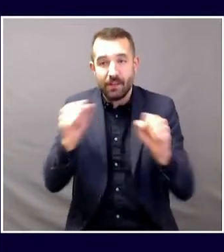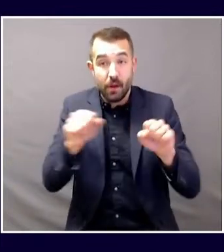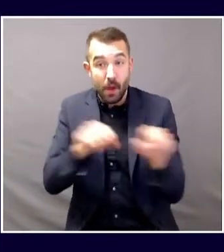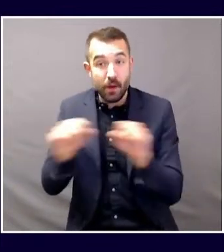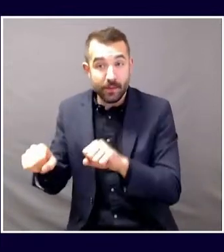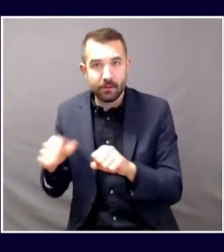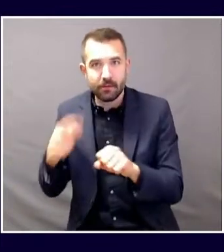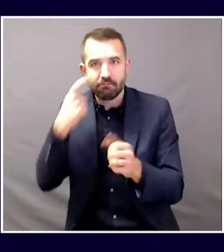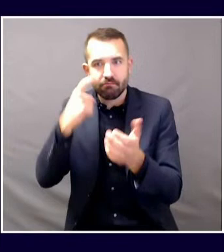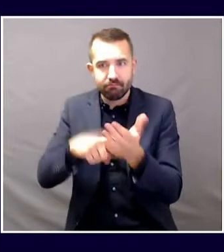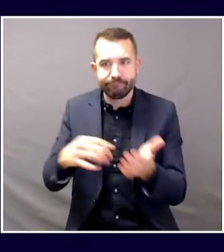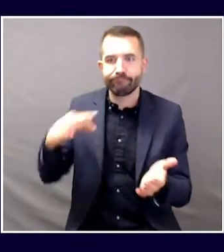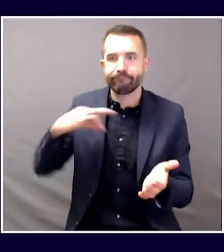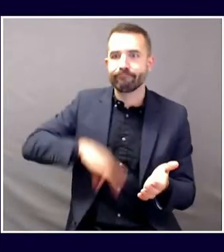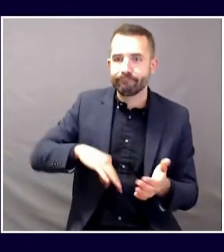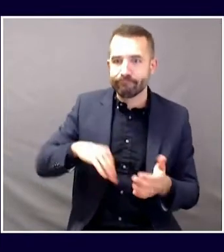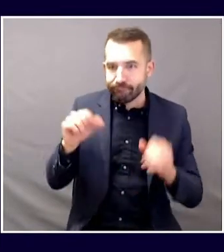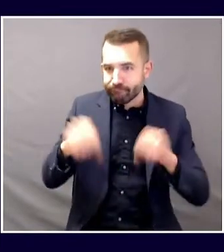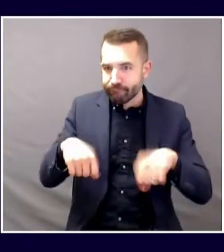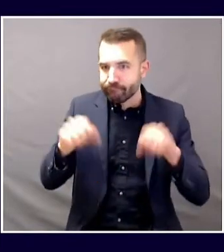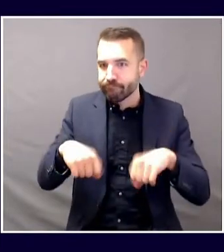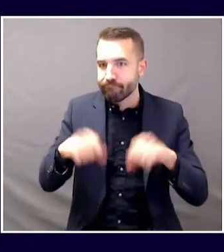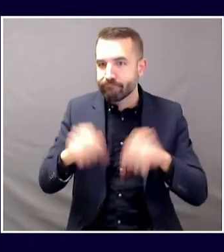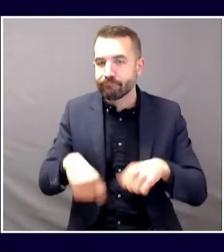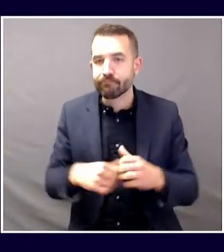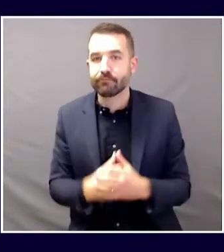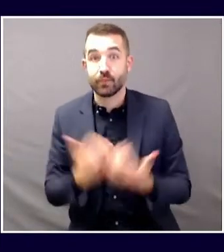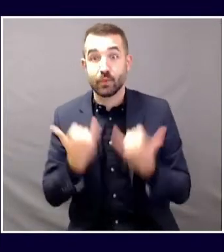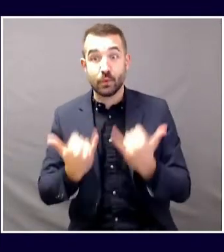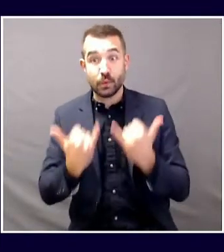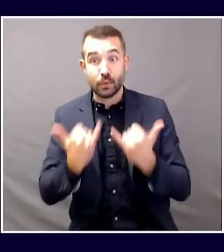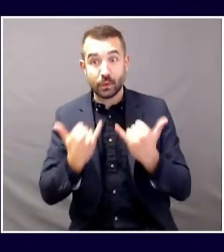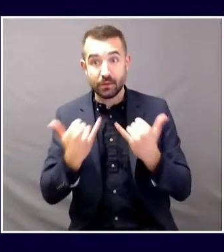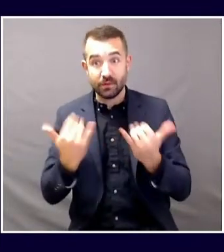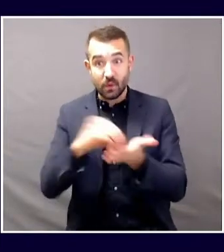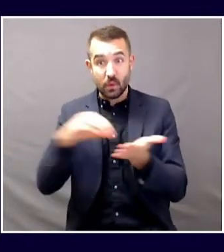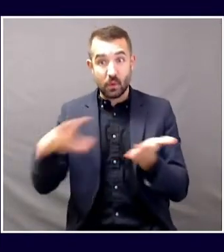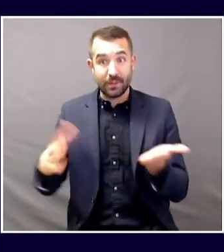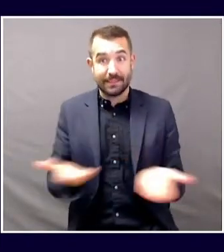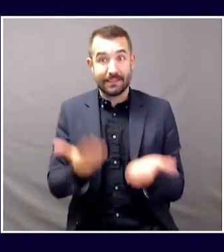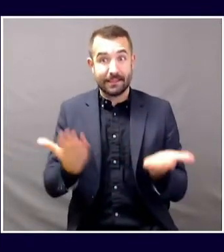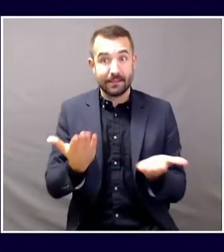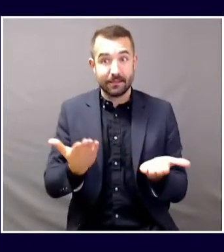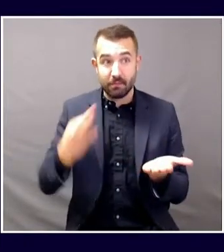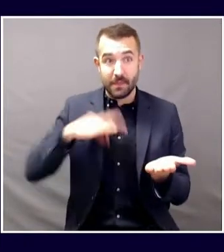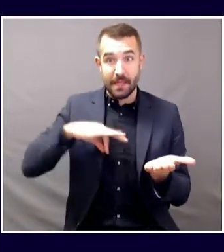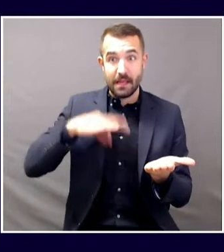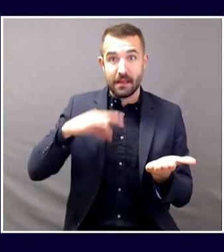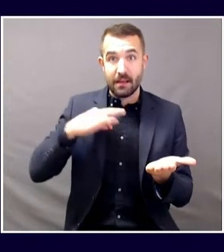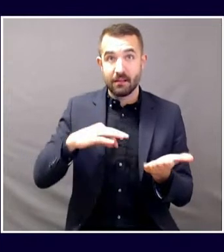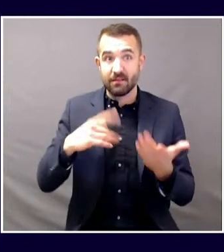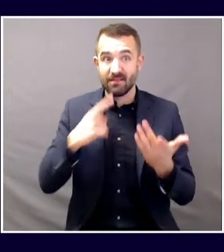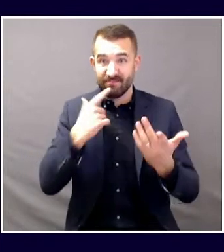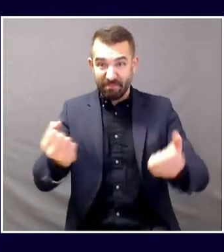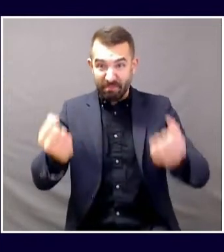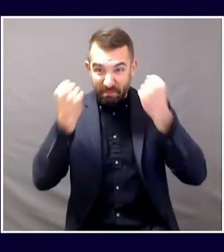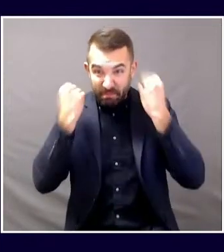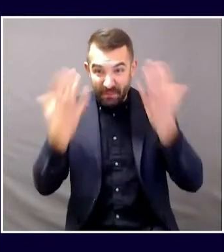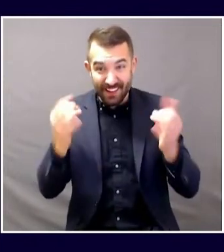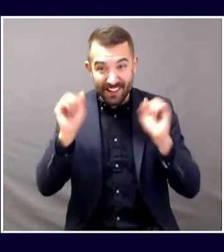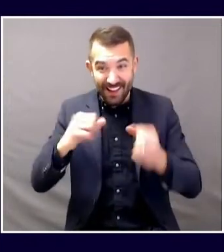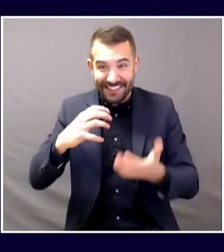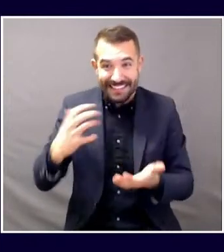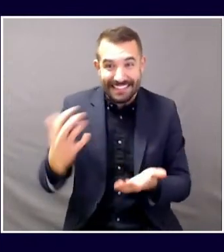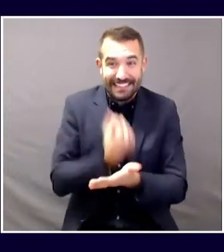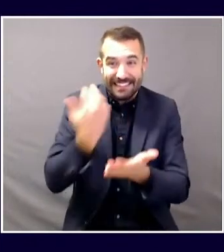that planning and preparation, children in Maine are, to varying degrees, able to